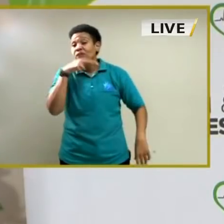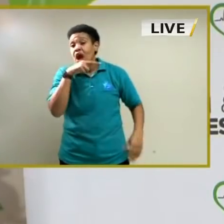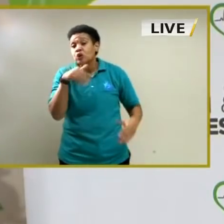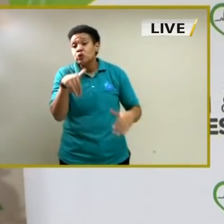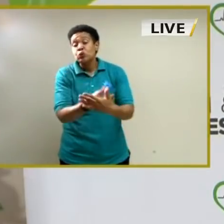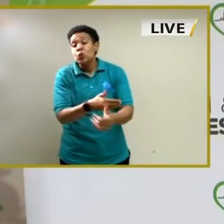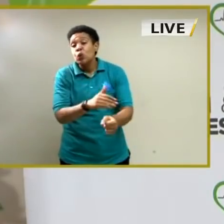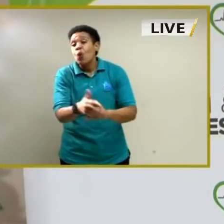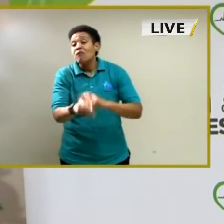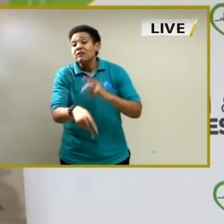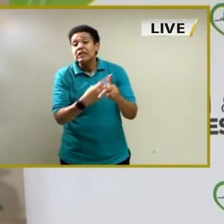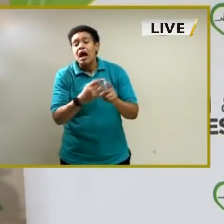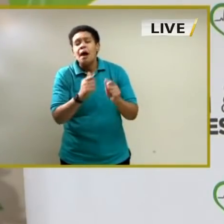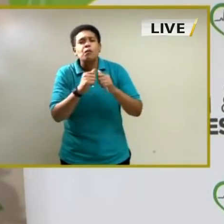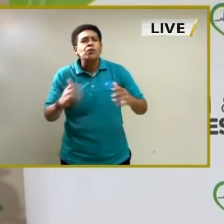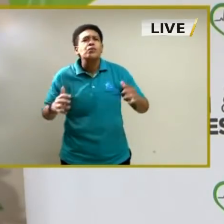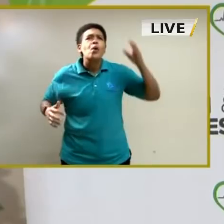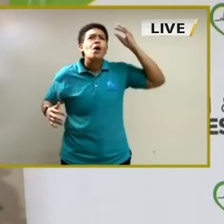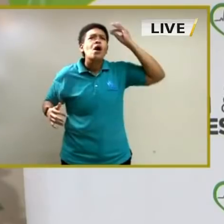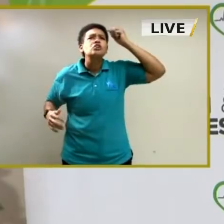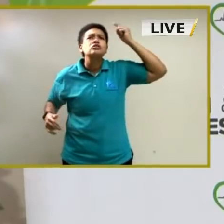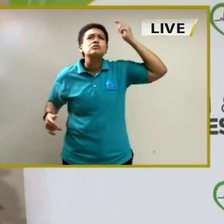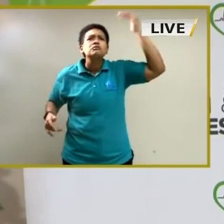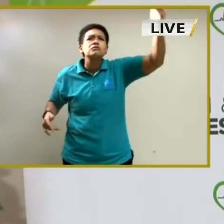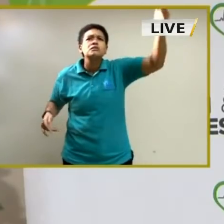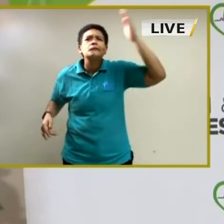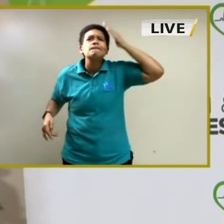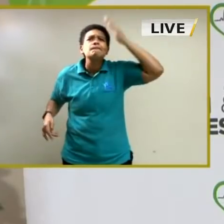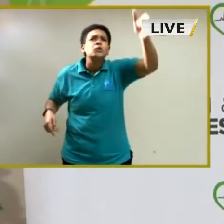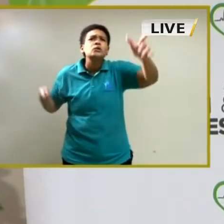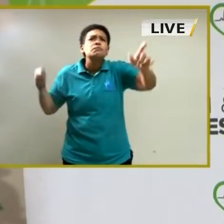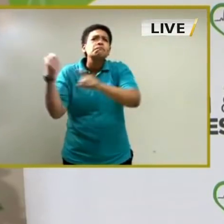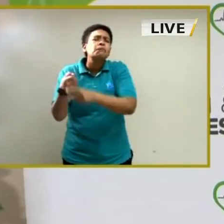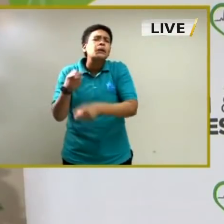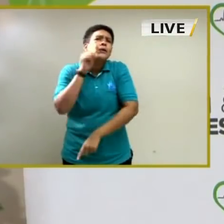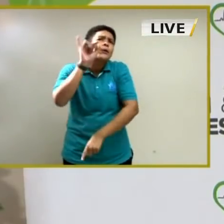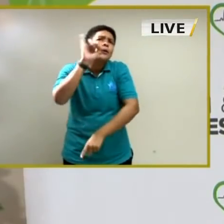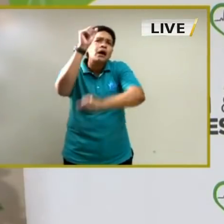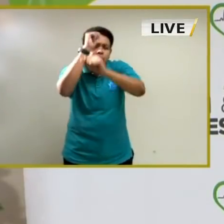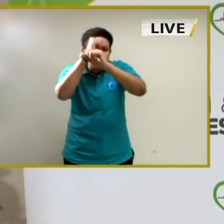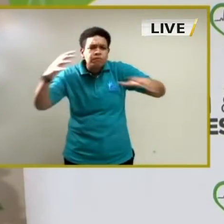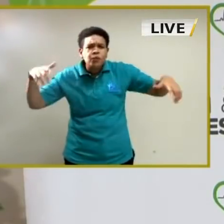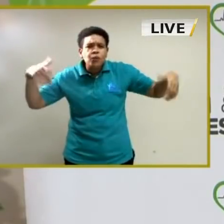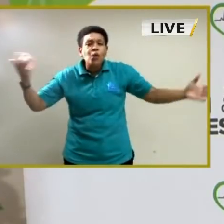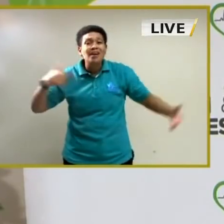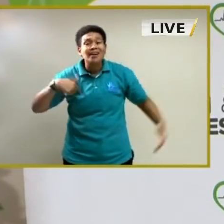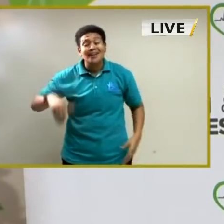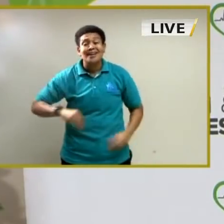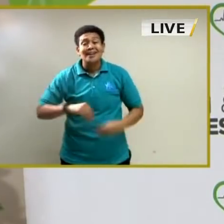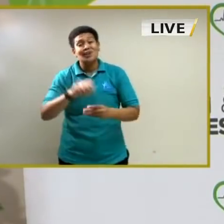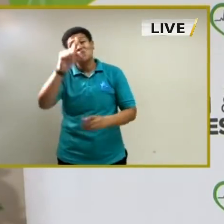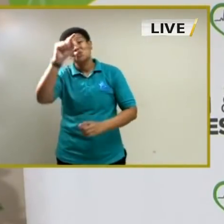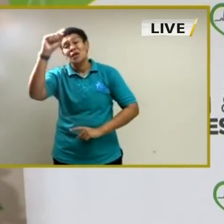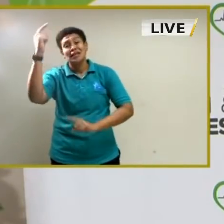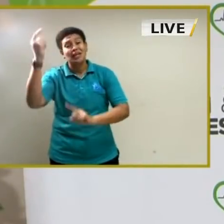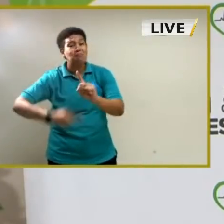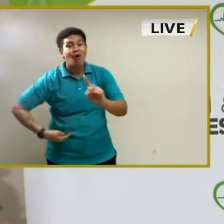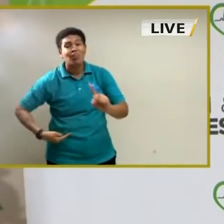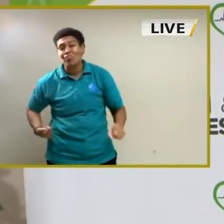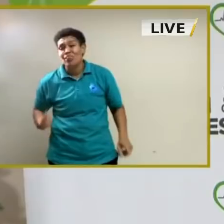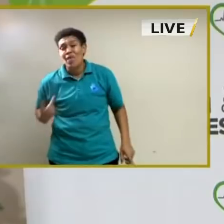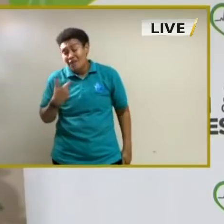any consideration for the consequences. I've been in this for 20 months. I've seen